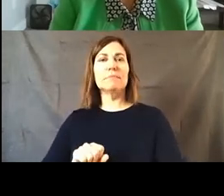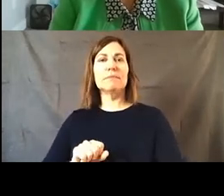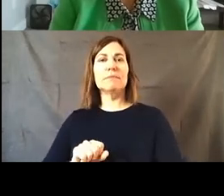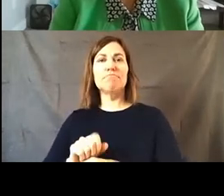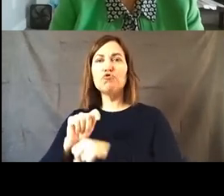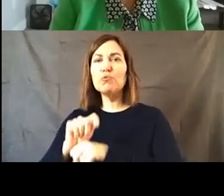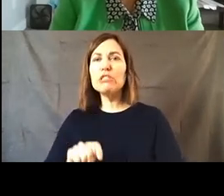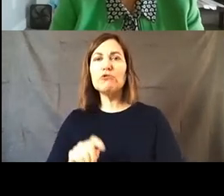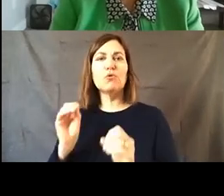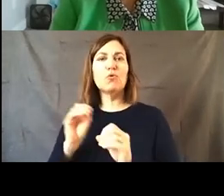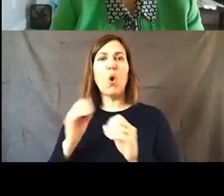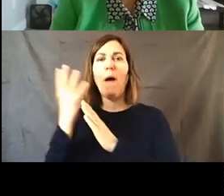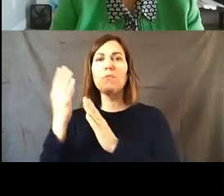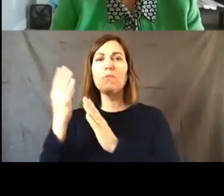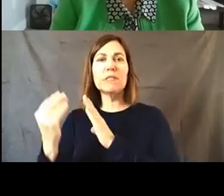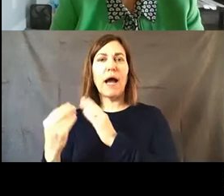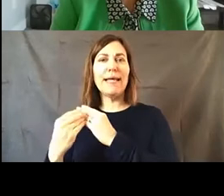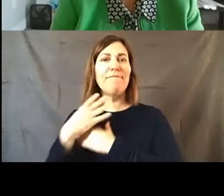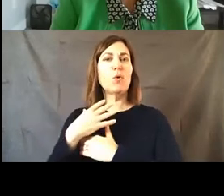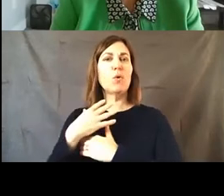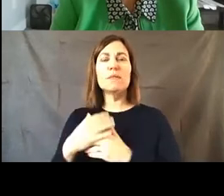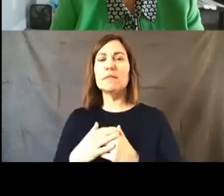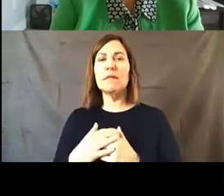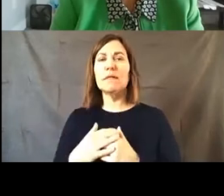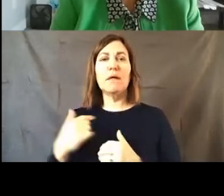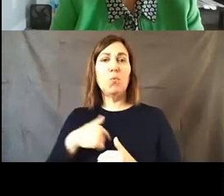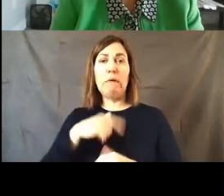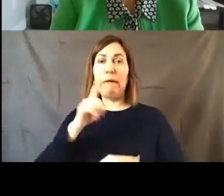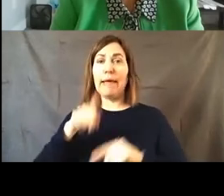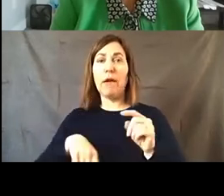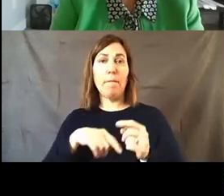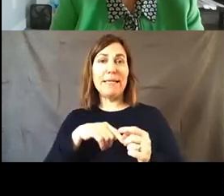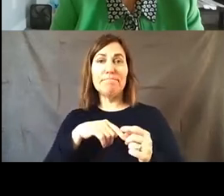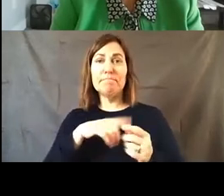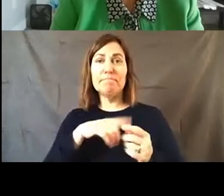influence. We are not to be discriminated against.